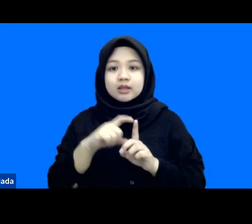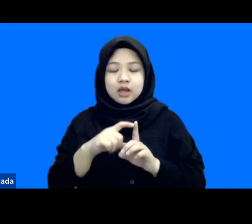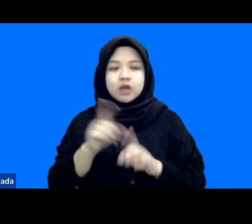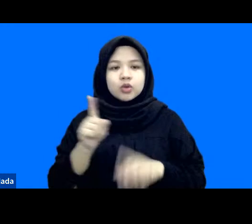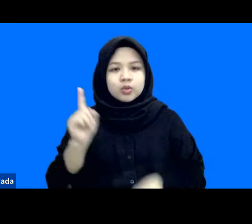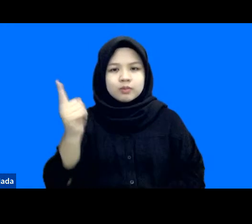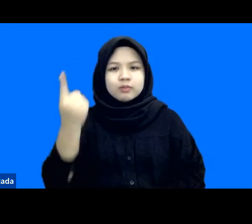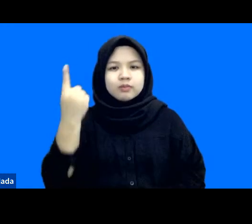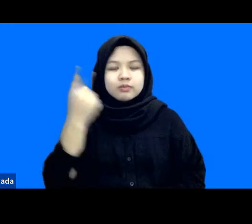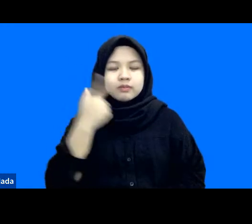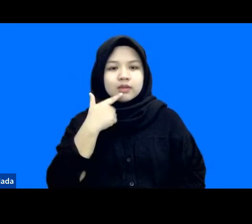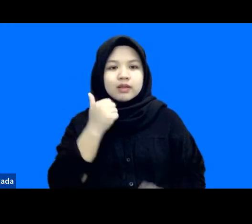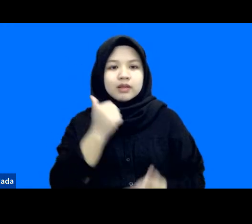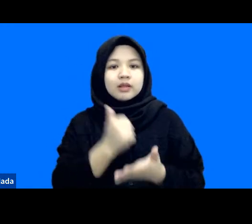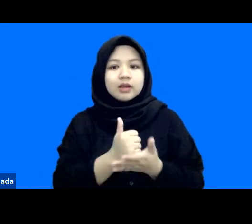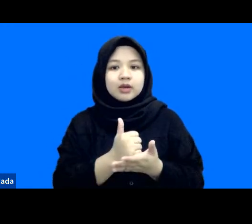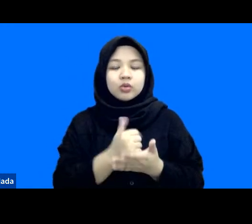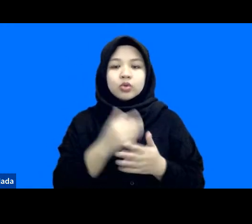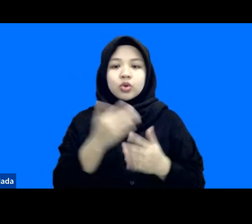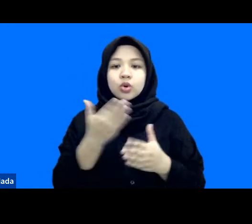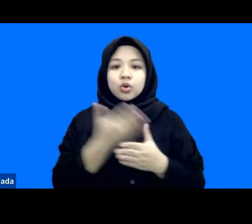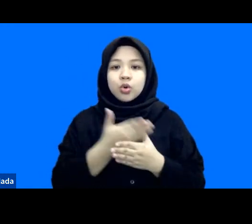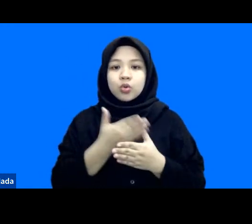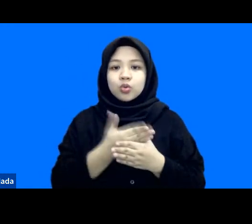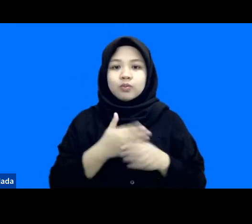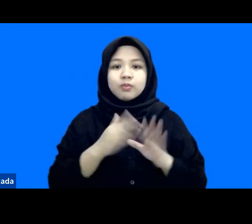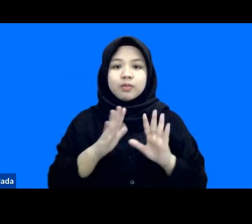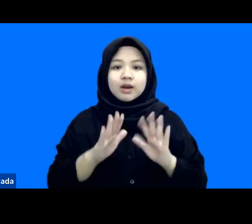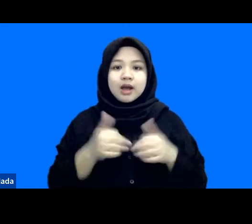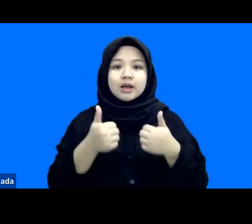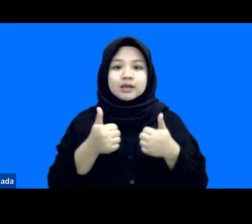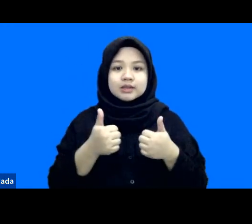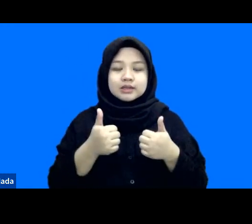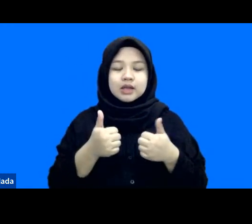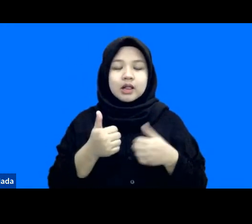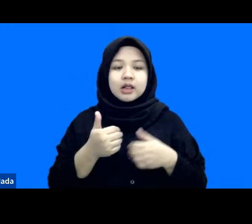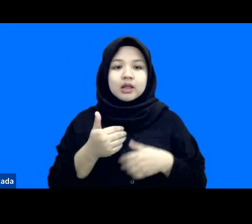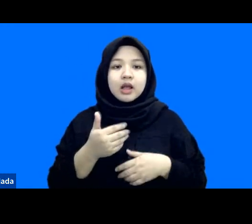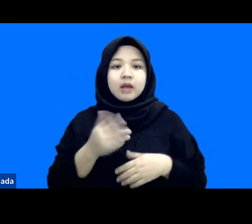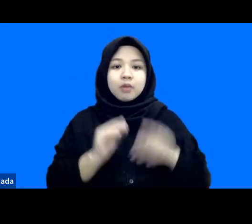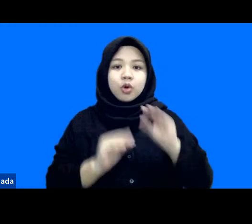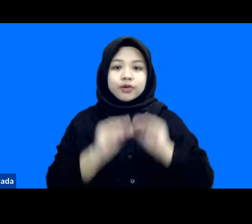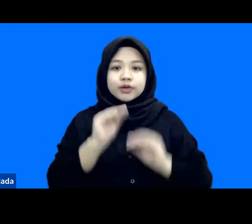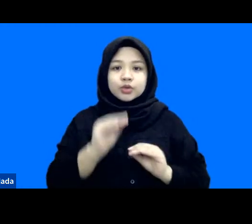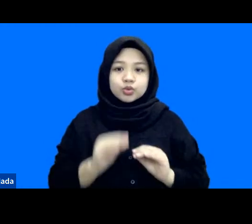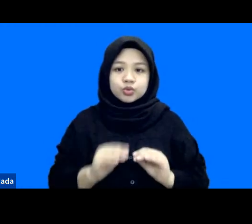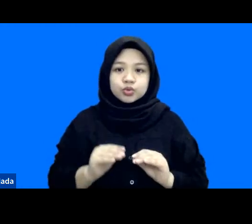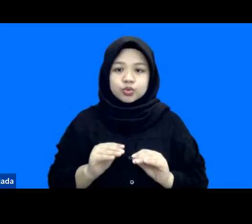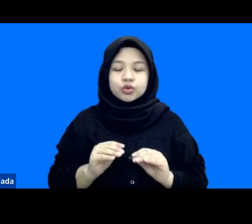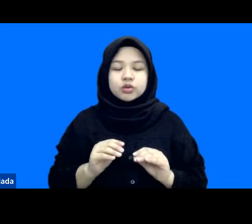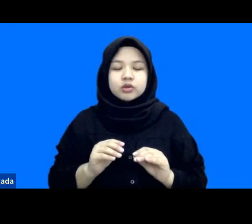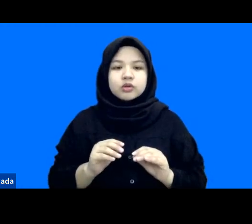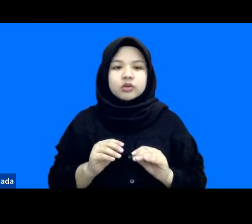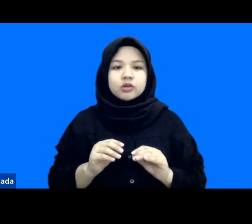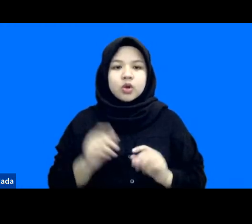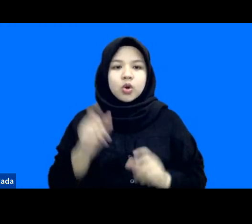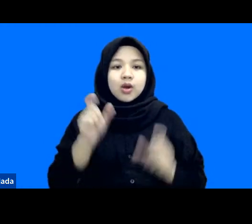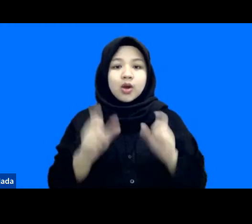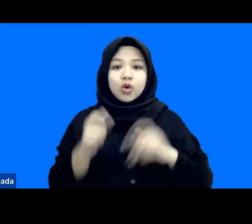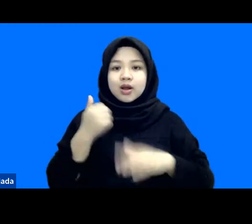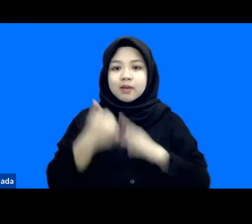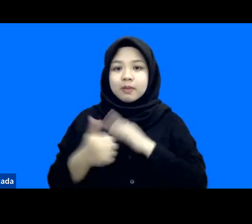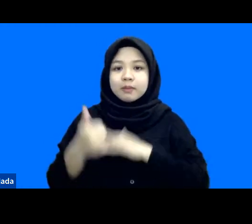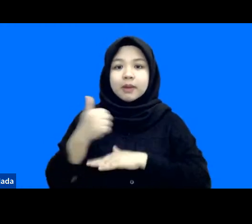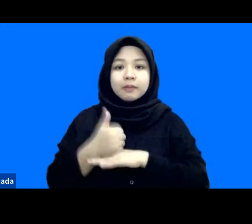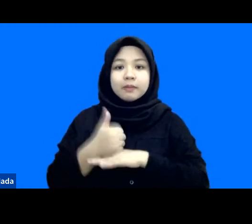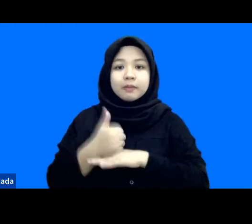that the leaders will created, and because that broader themes of G20 this series